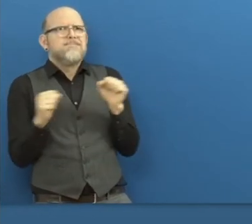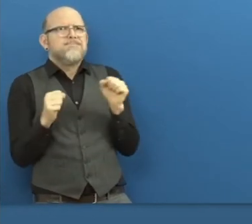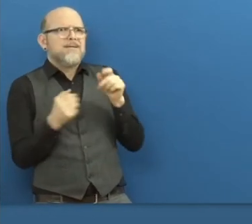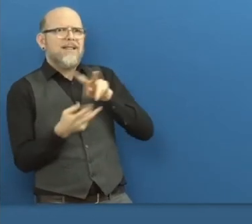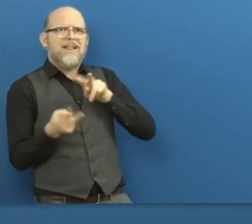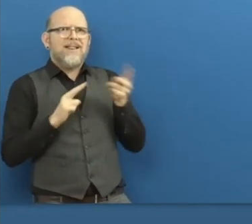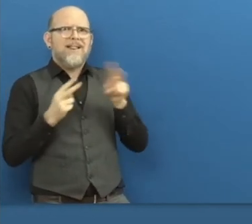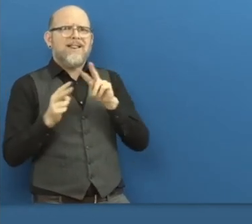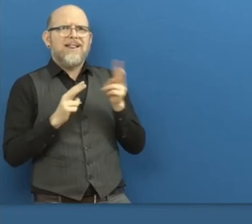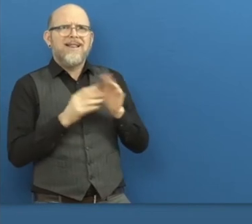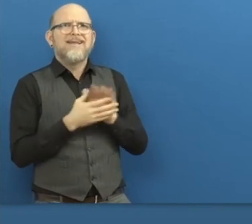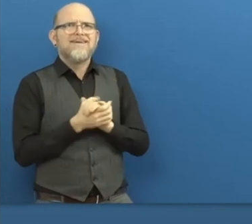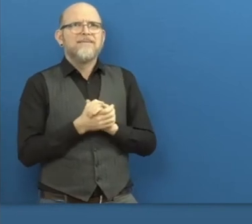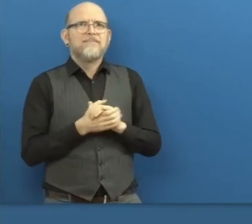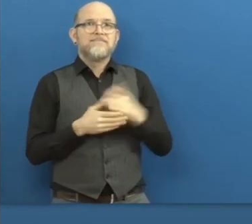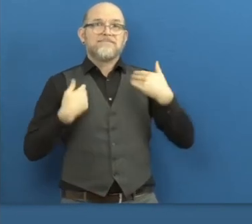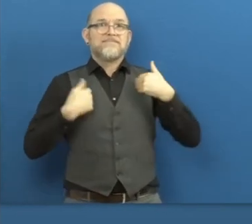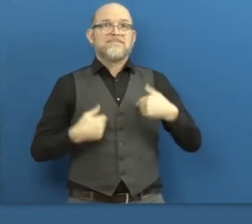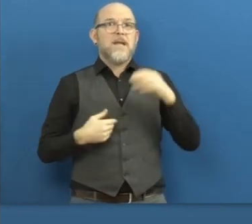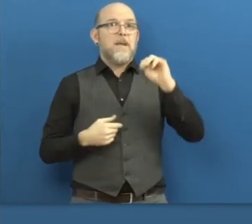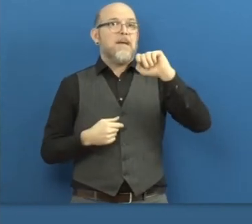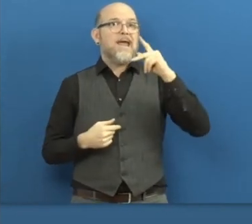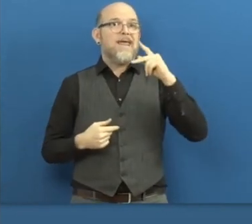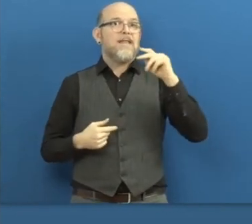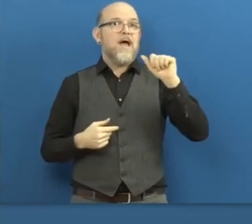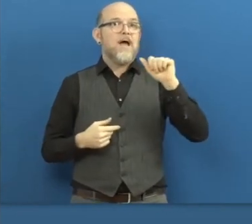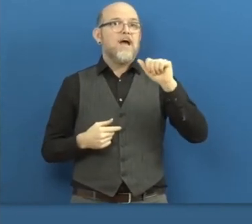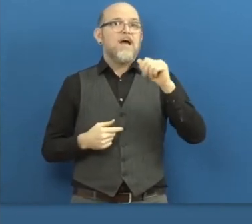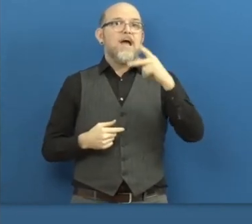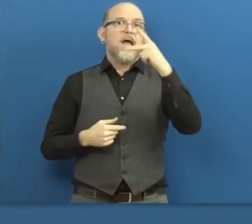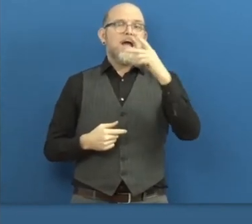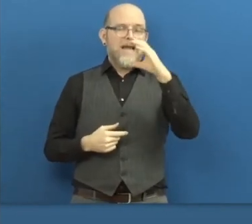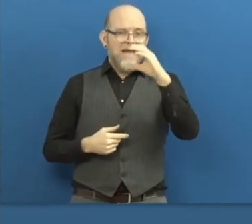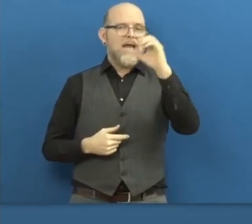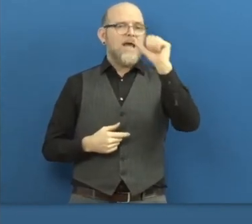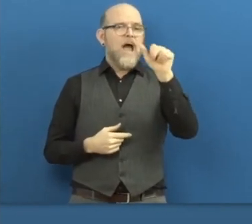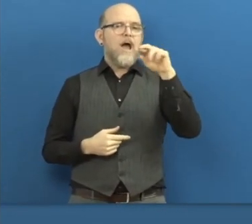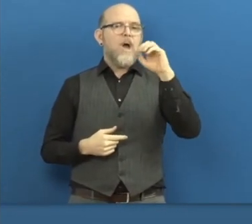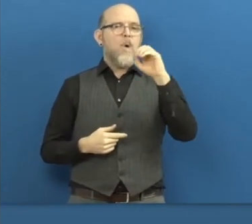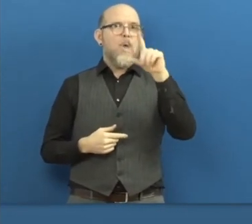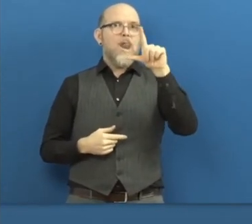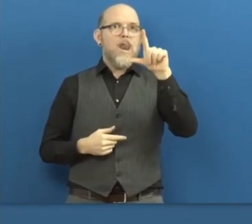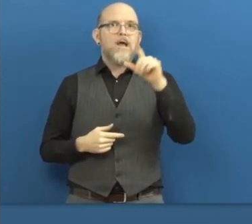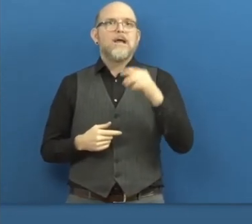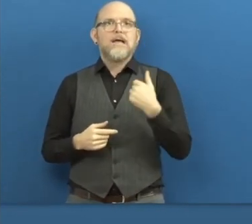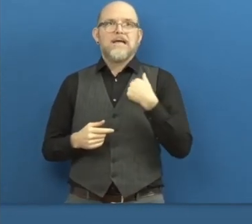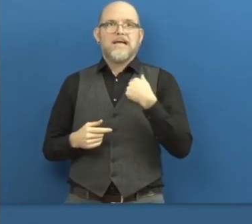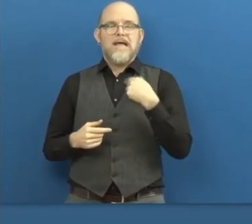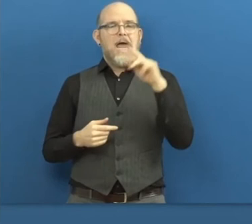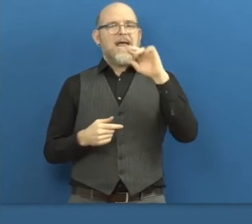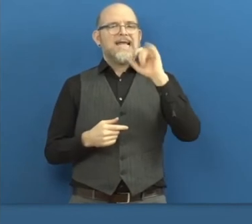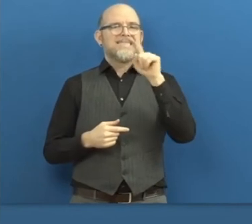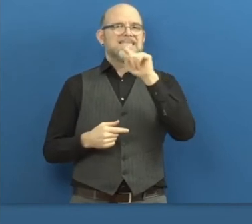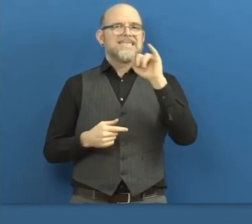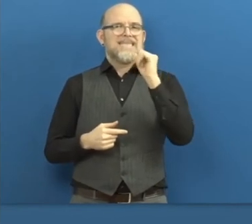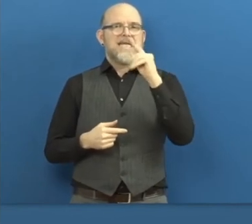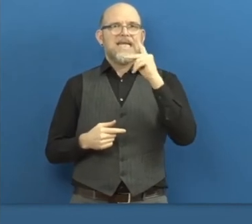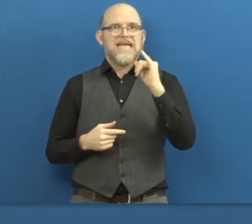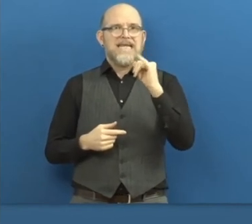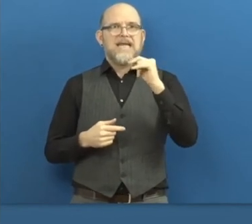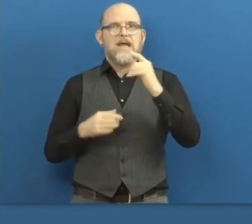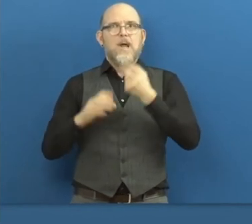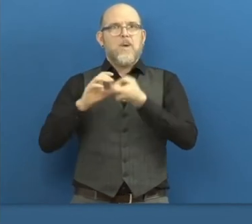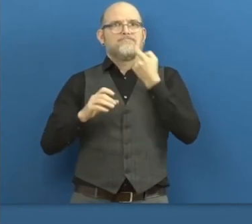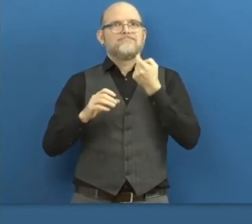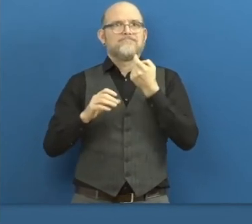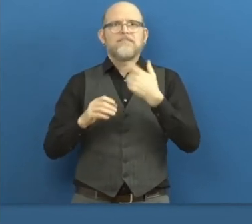I'm Makina Karo. I work with Riziki Source. And what we do at Riziki Source, our mission is to enable access